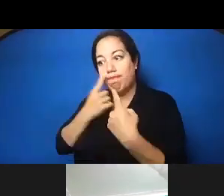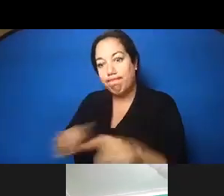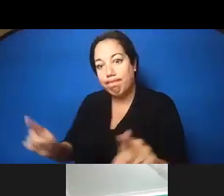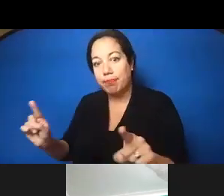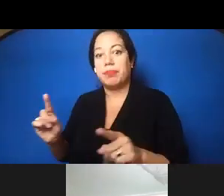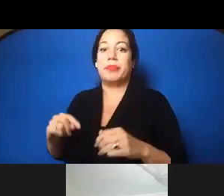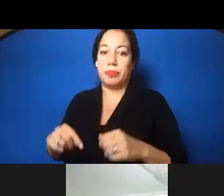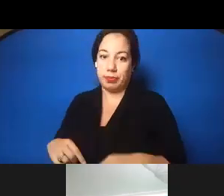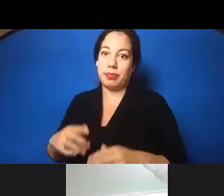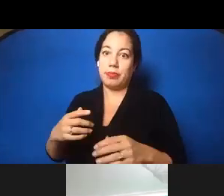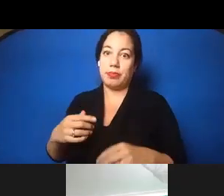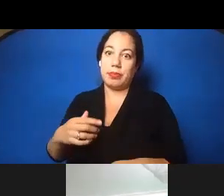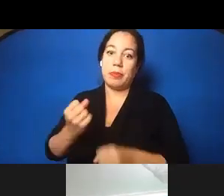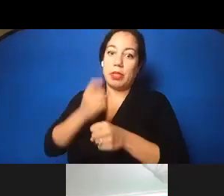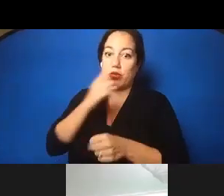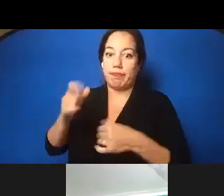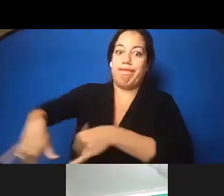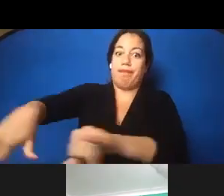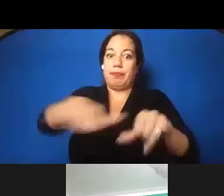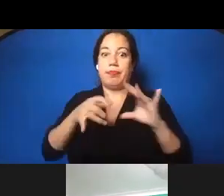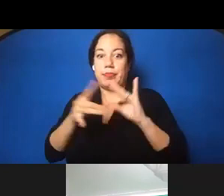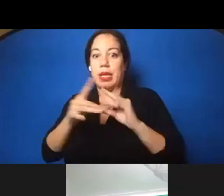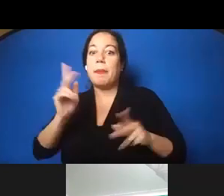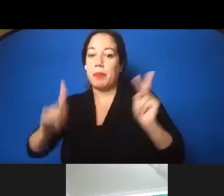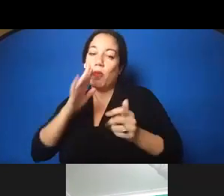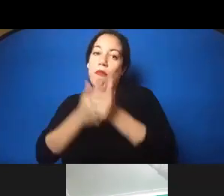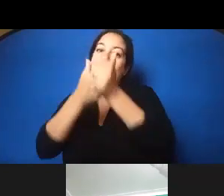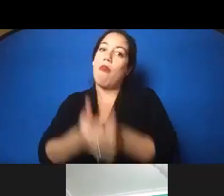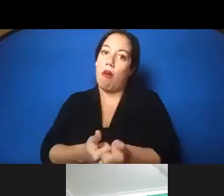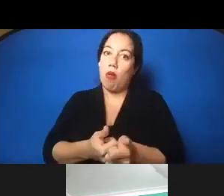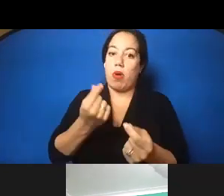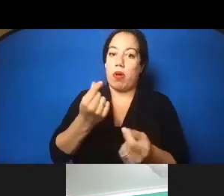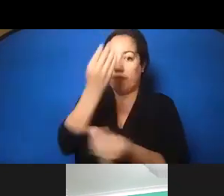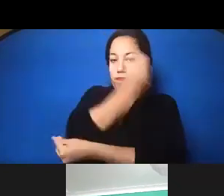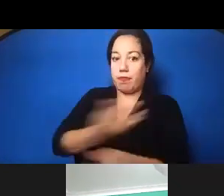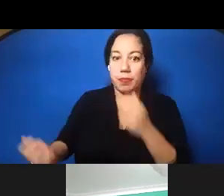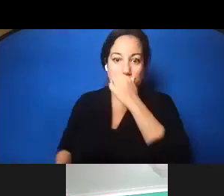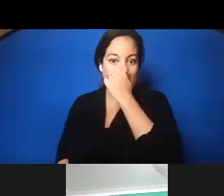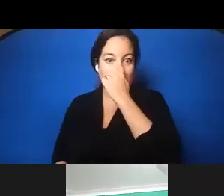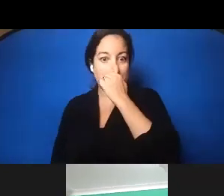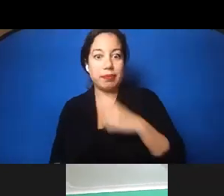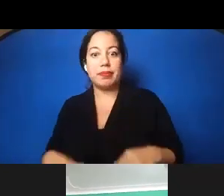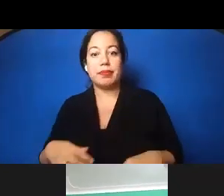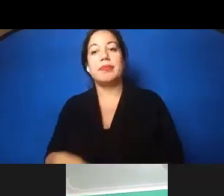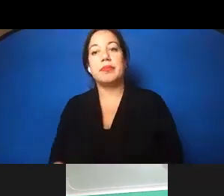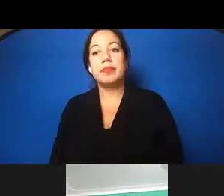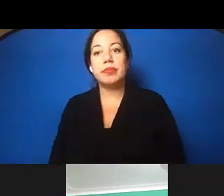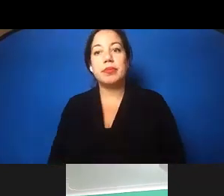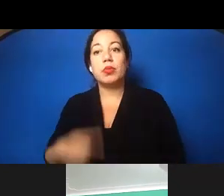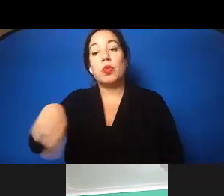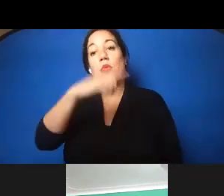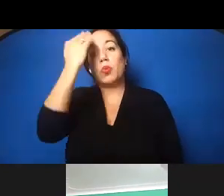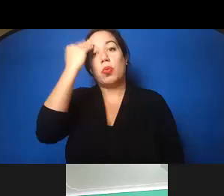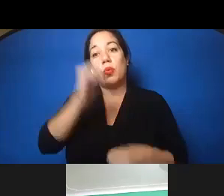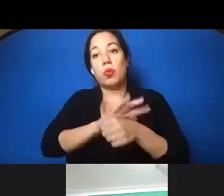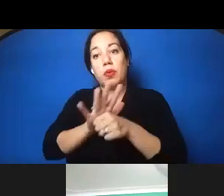Ministry of Health and the World Health Organization. We also try to advocate and lobby for community-friendly policy. As you know, the issue of